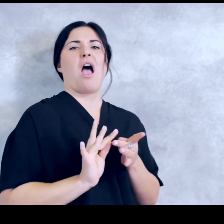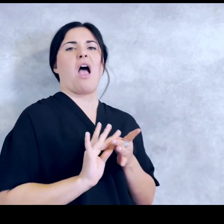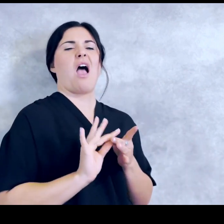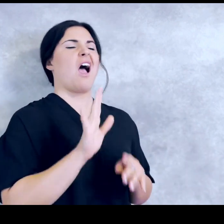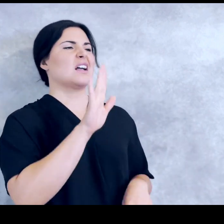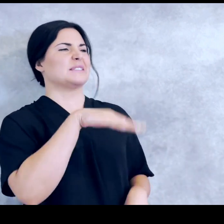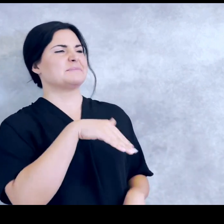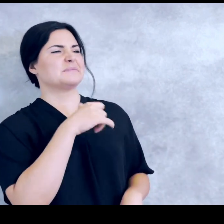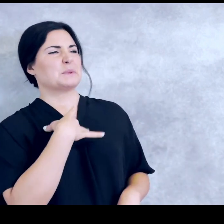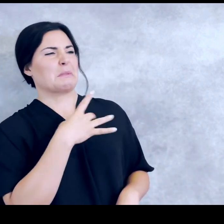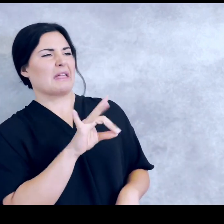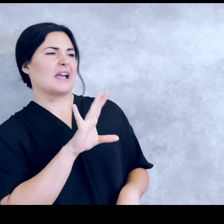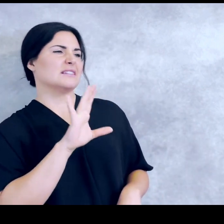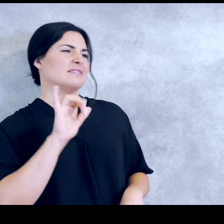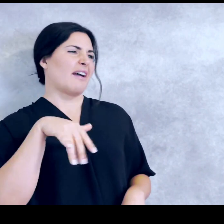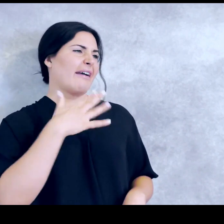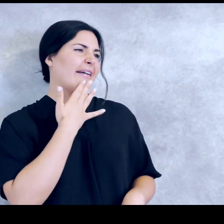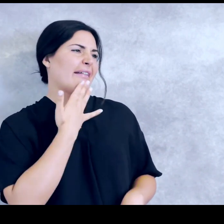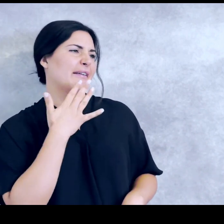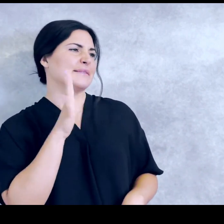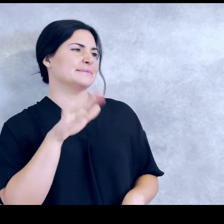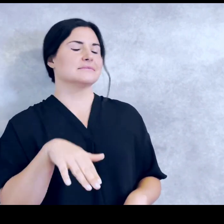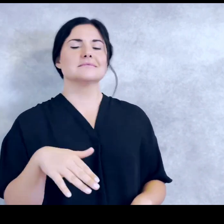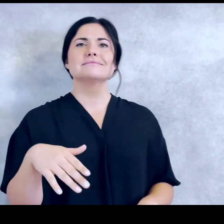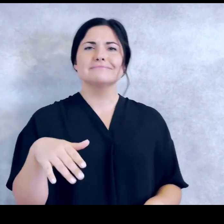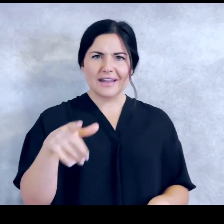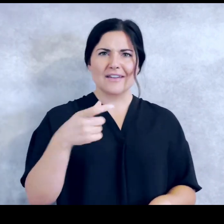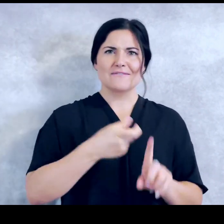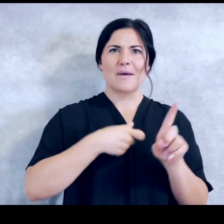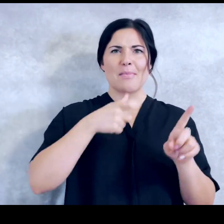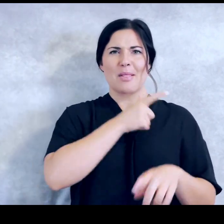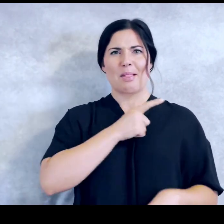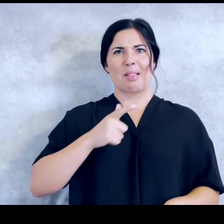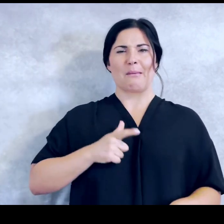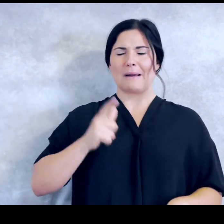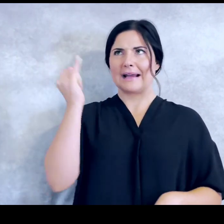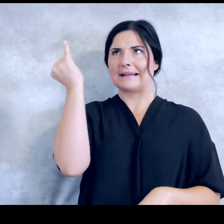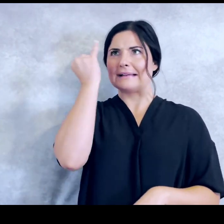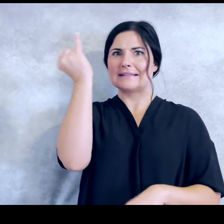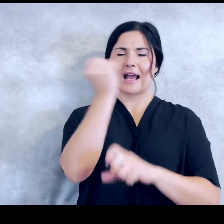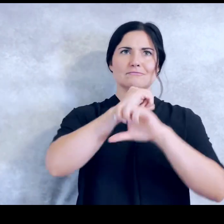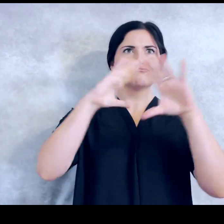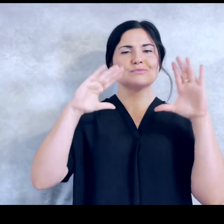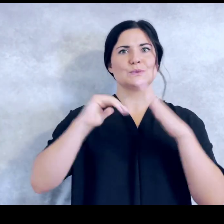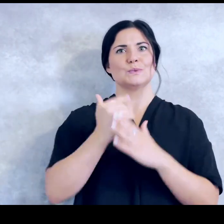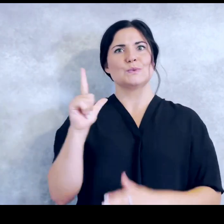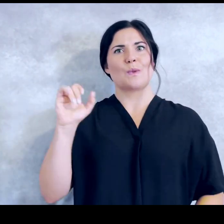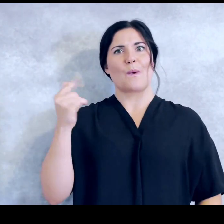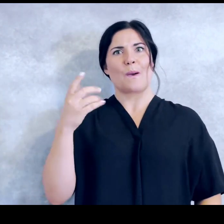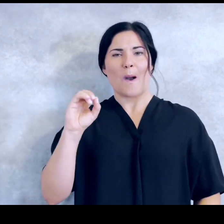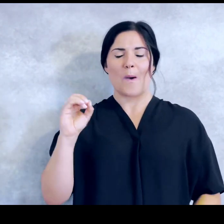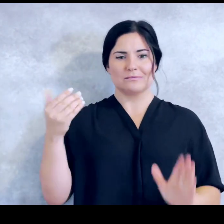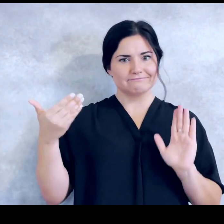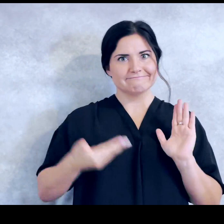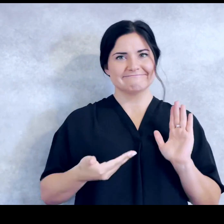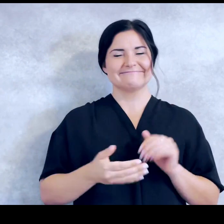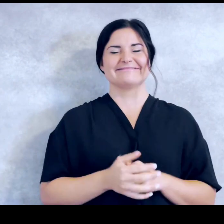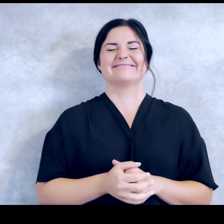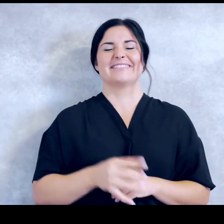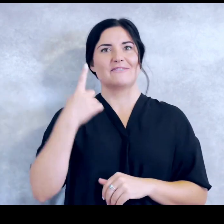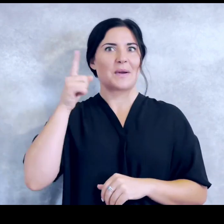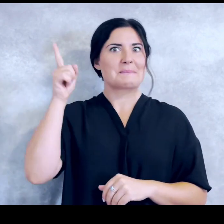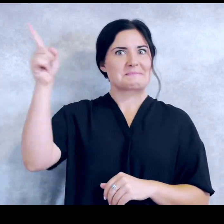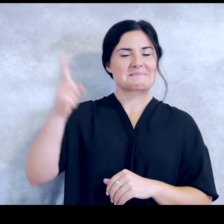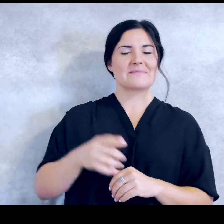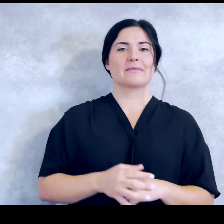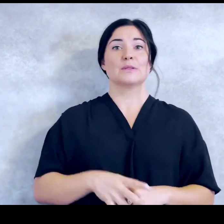critics are out. I see some of you in the chat be like, I don't know. I don't know if I like the colors. I don't know if I like. Listen, it's from the Lord. Come on, somebody. It's from the Lord. For the